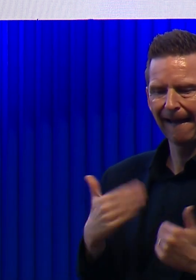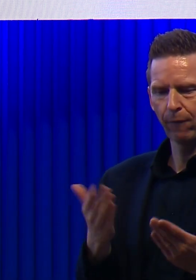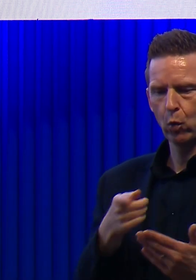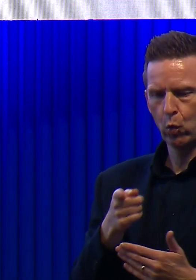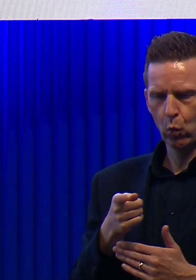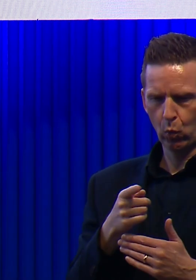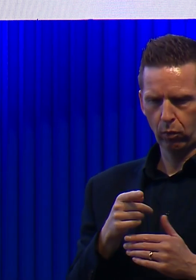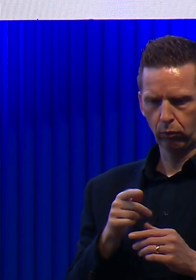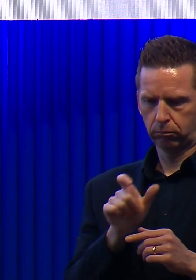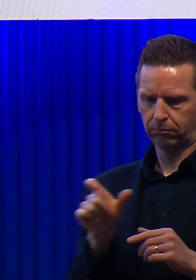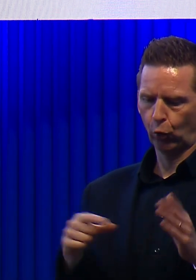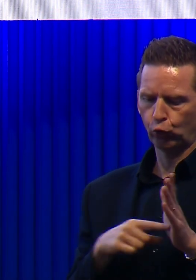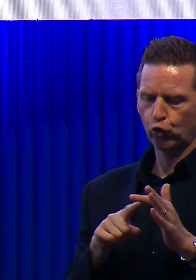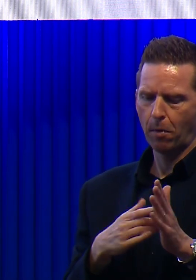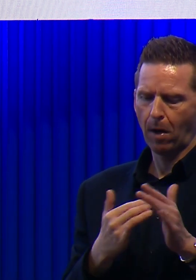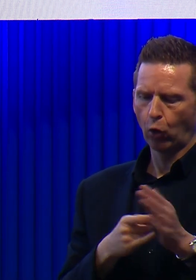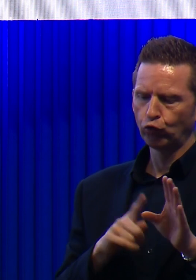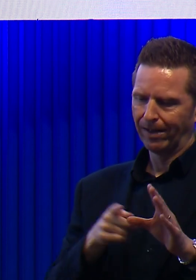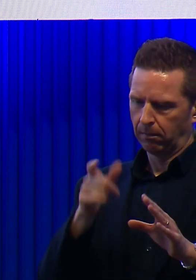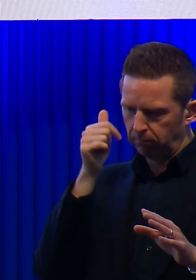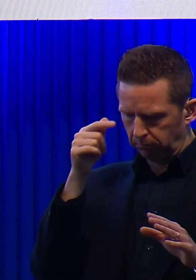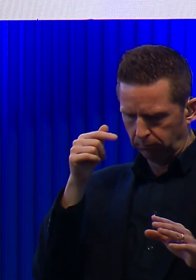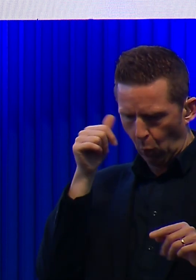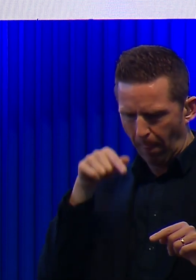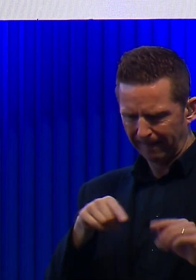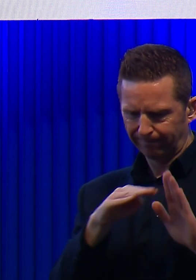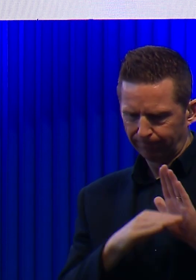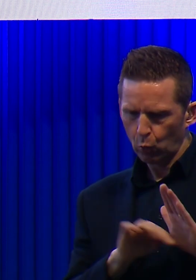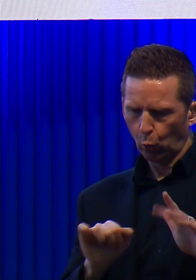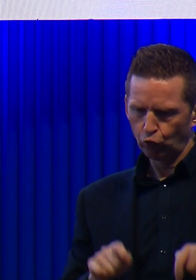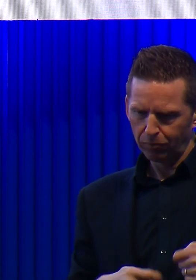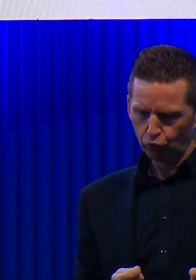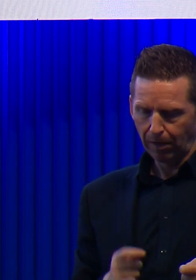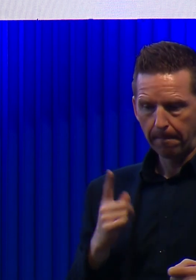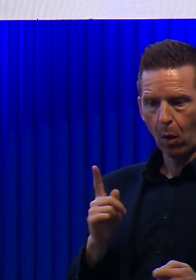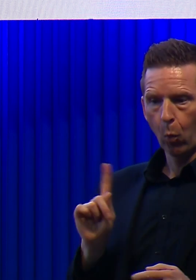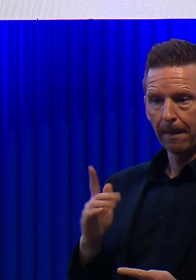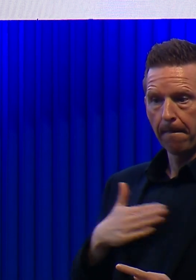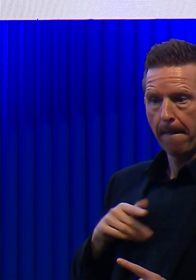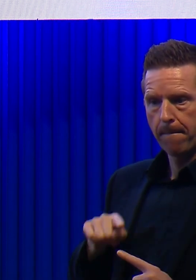selective on the company you are joining.